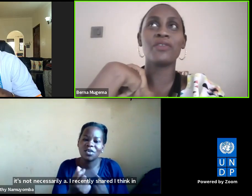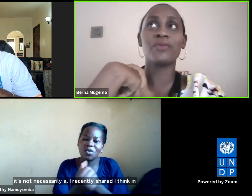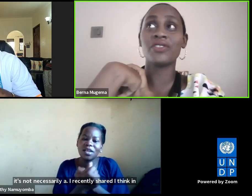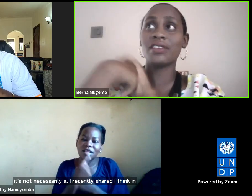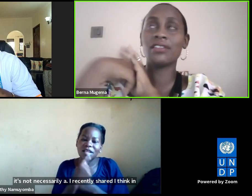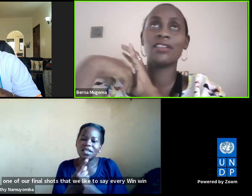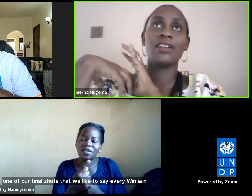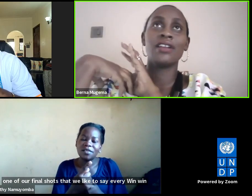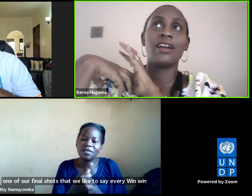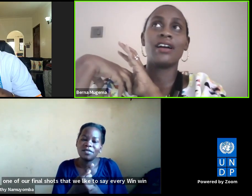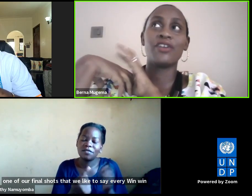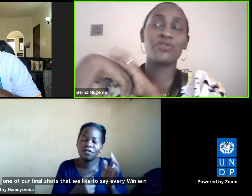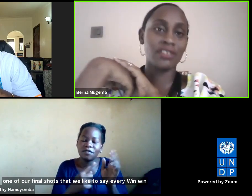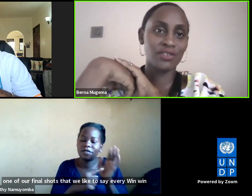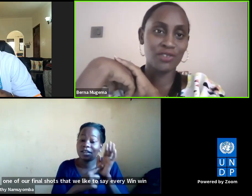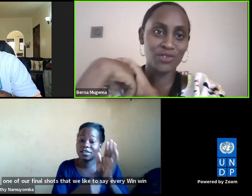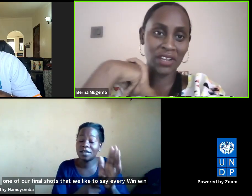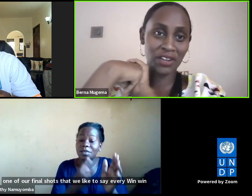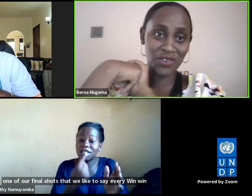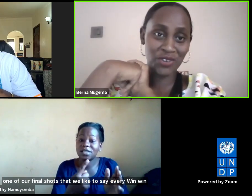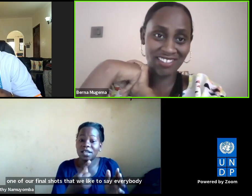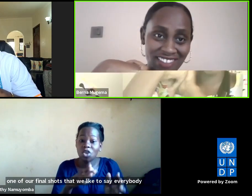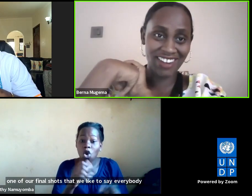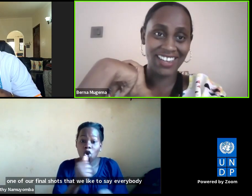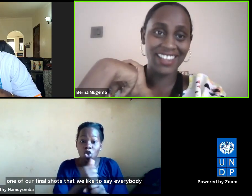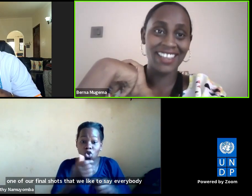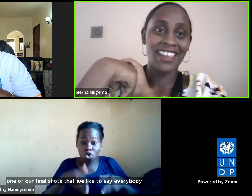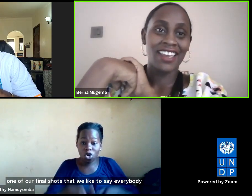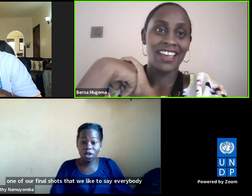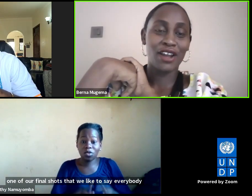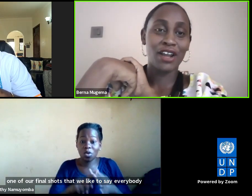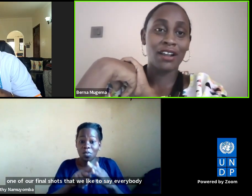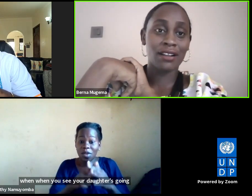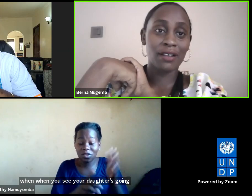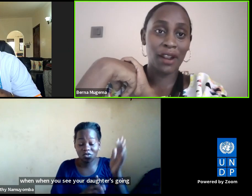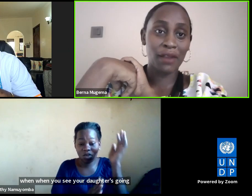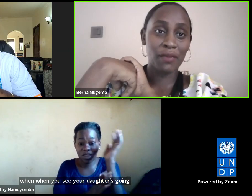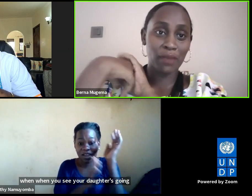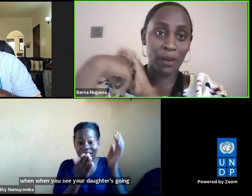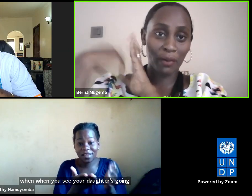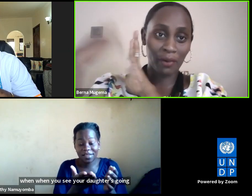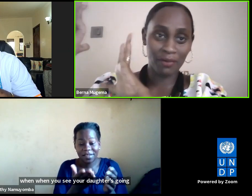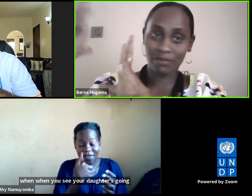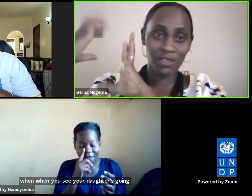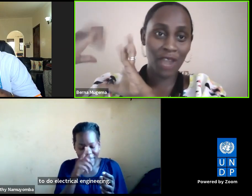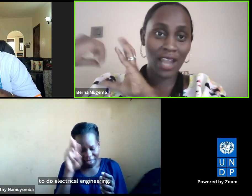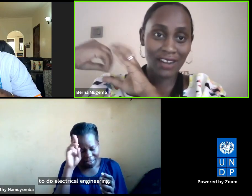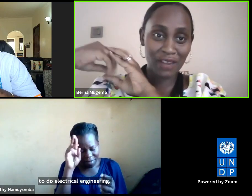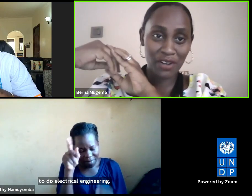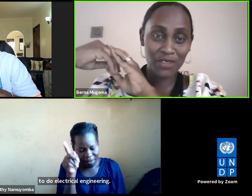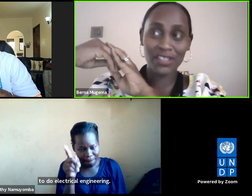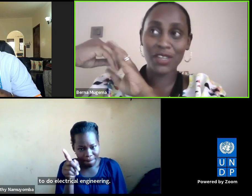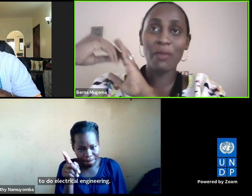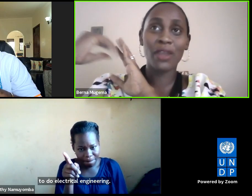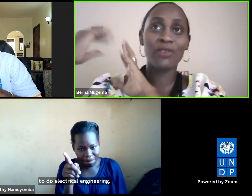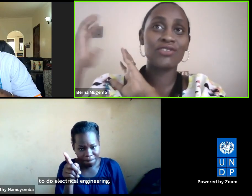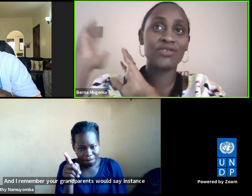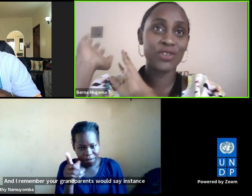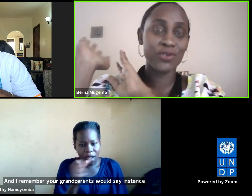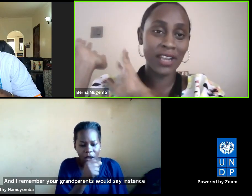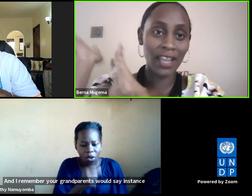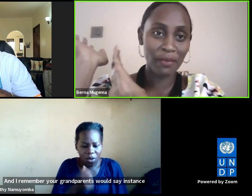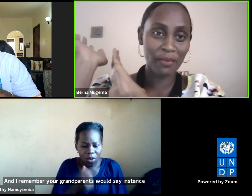everybody, when you say your daughter is going to do electrical engineering, I remember our grandparents would say, oh my